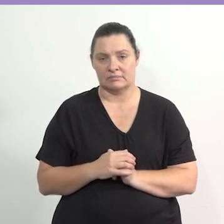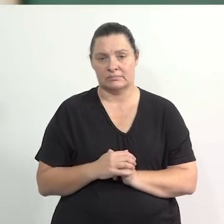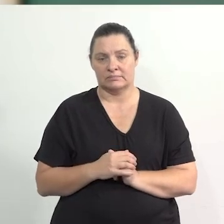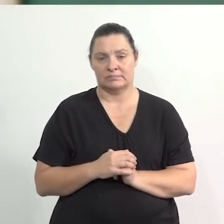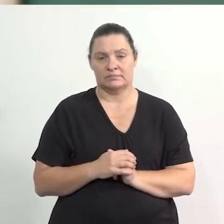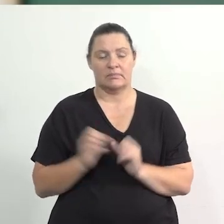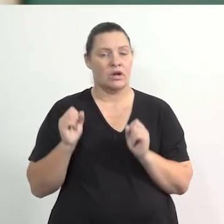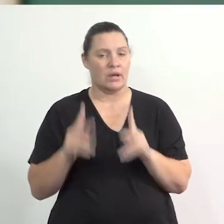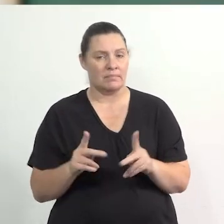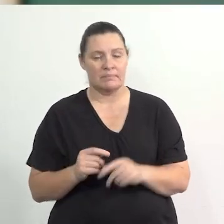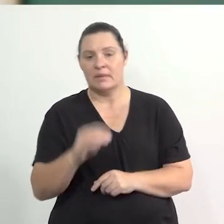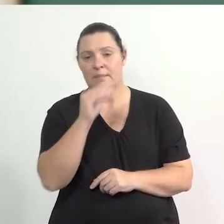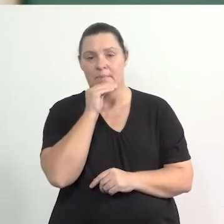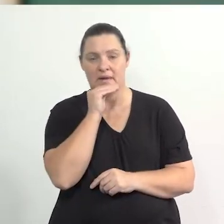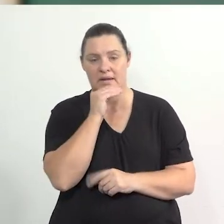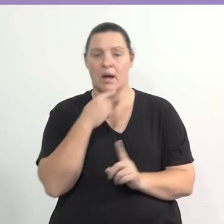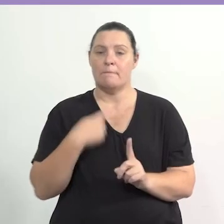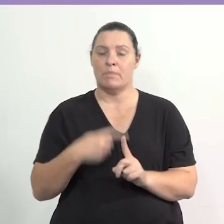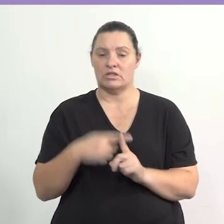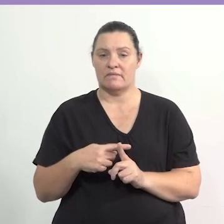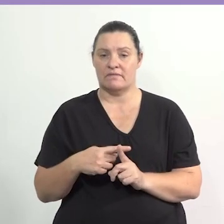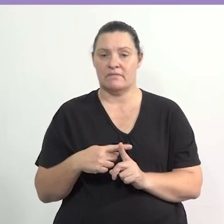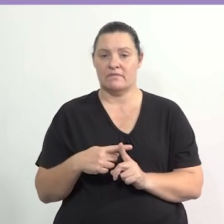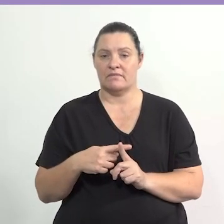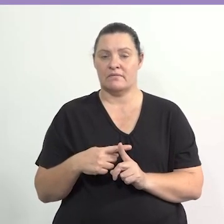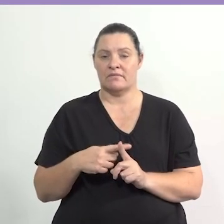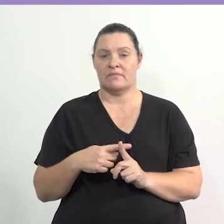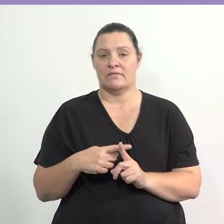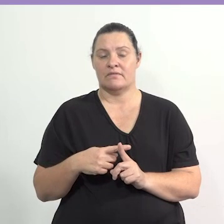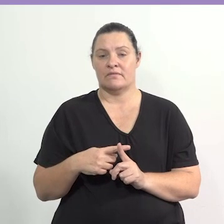5. Okay, so this means that positive cube